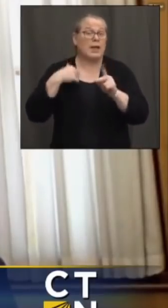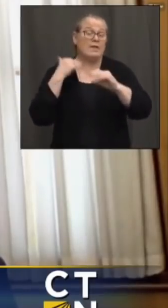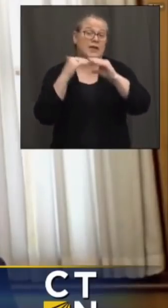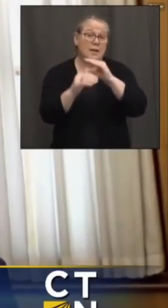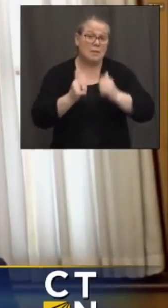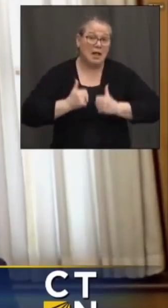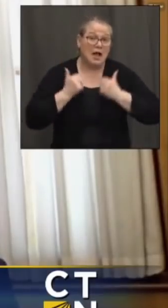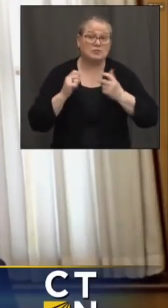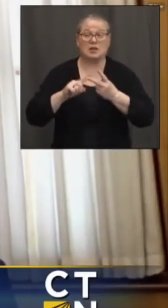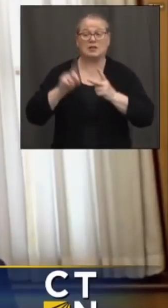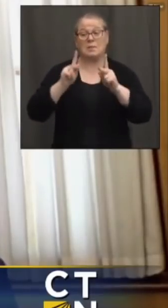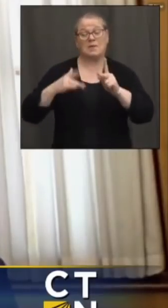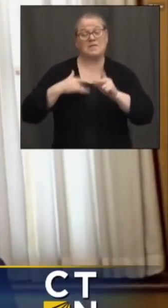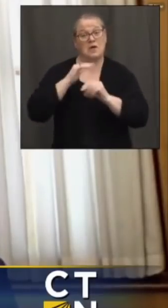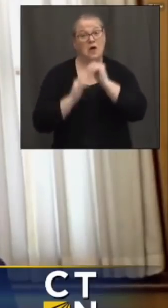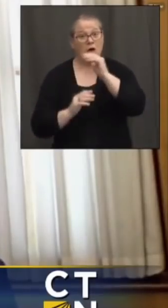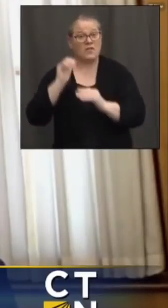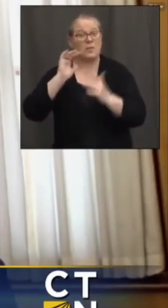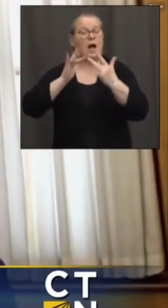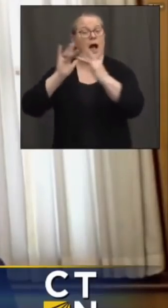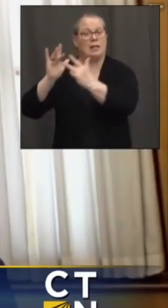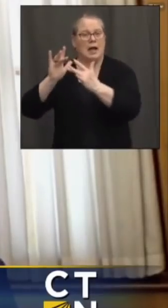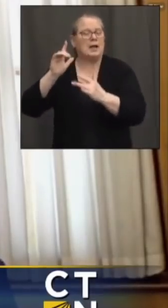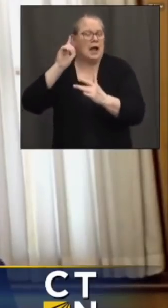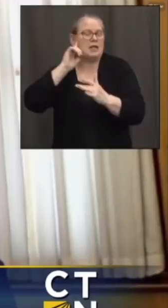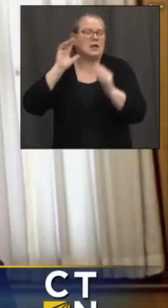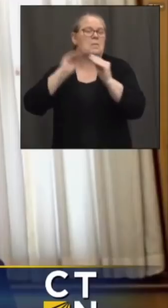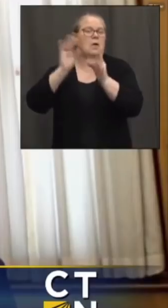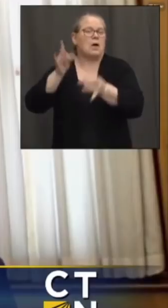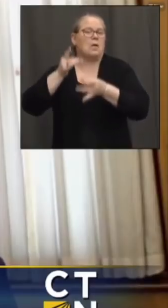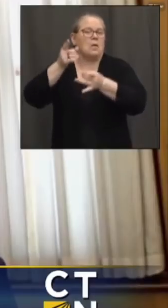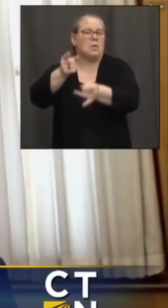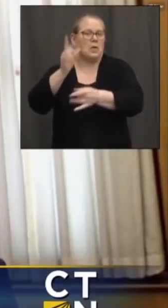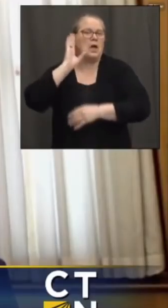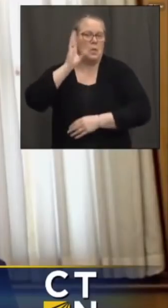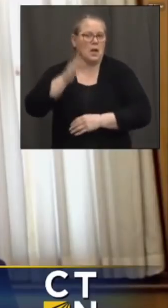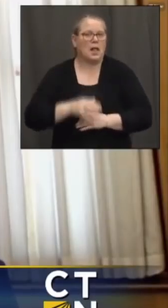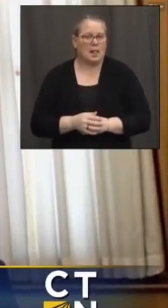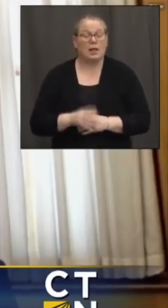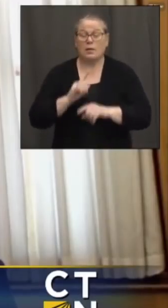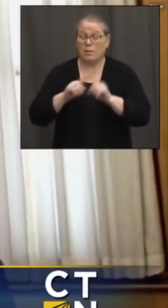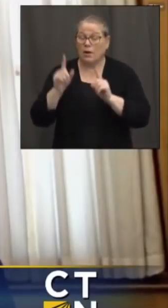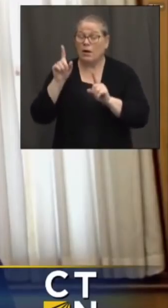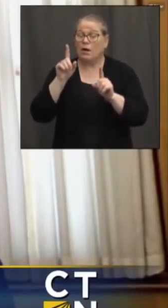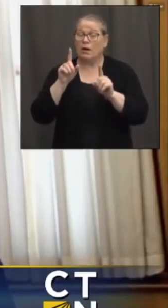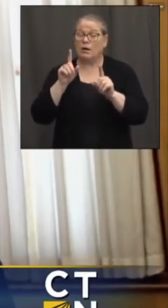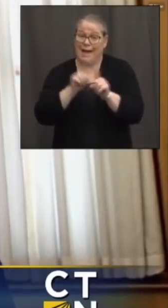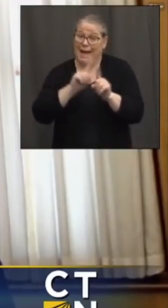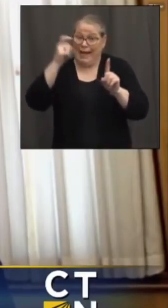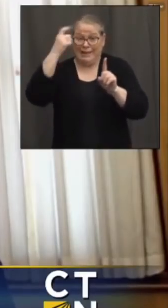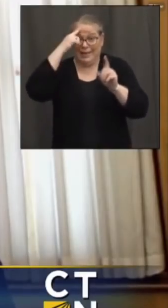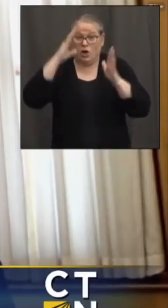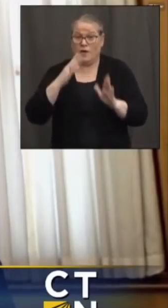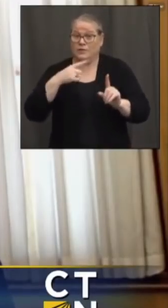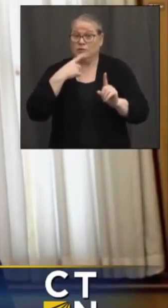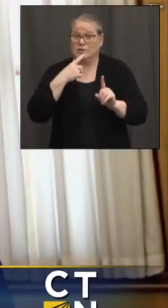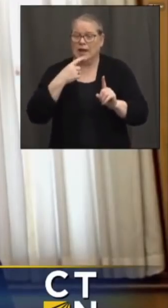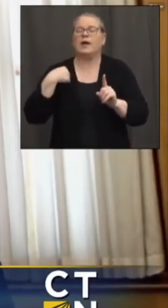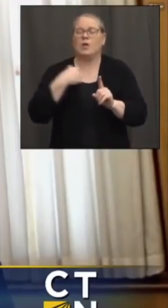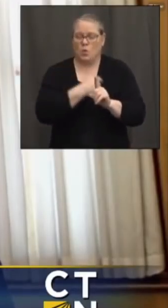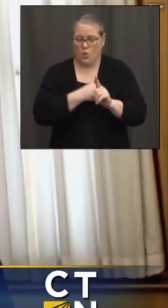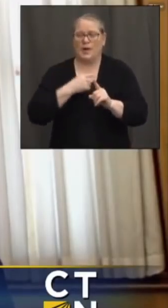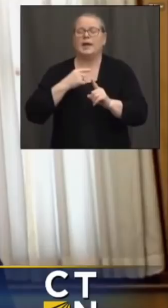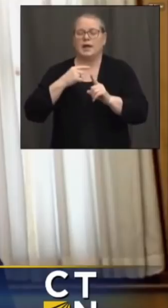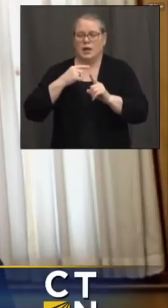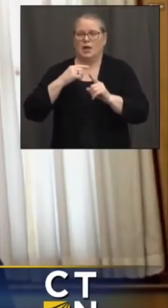comfortable doing things online, I think it'll become less of a challenge. But nonetheless, as the governor said, we are, in addition, building a new front